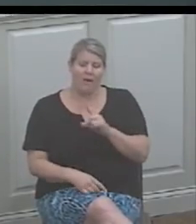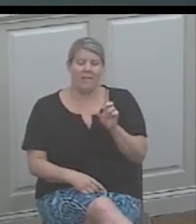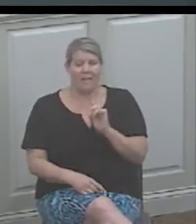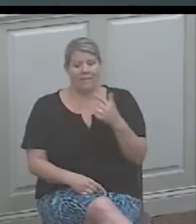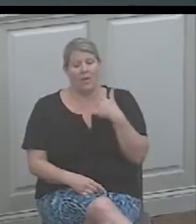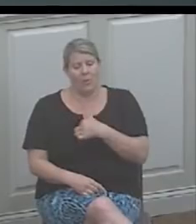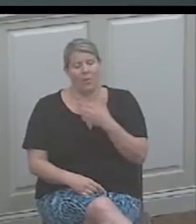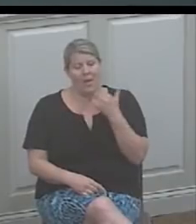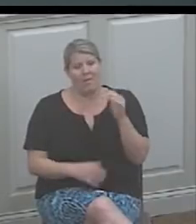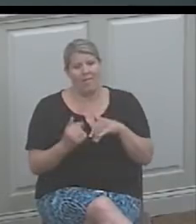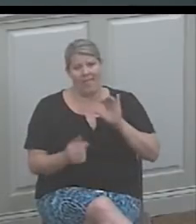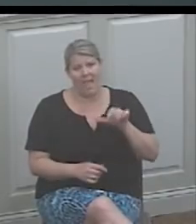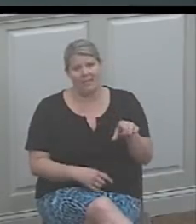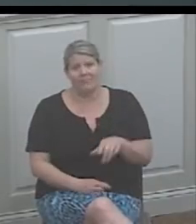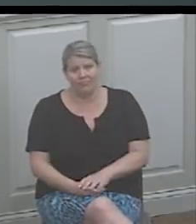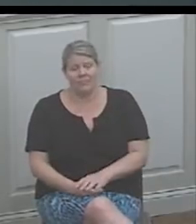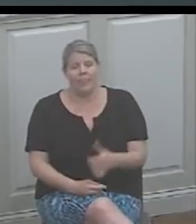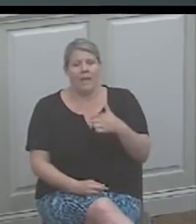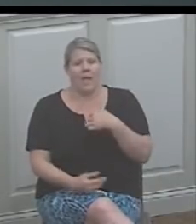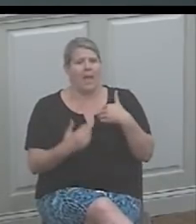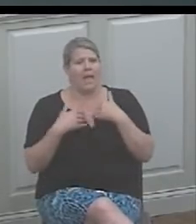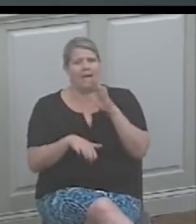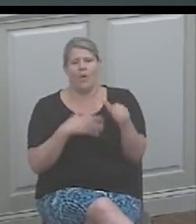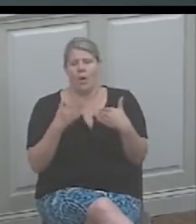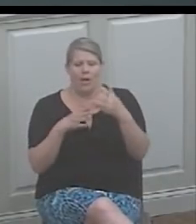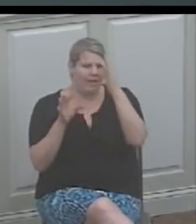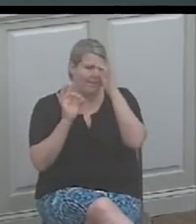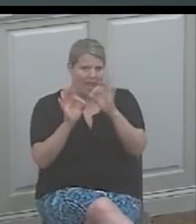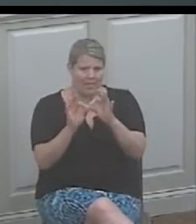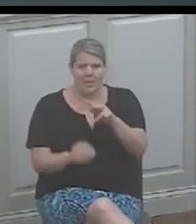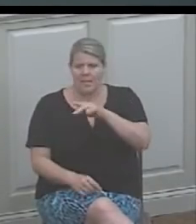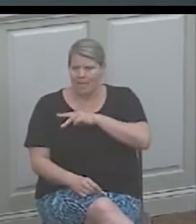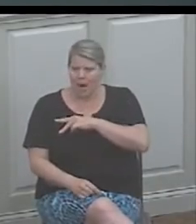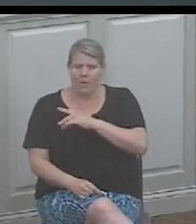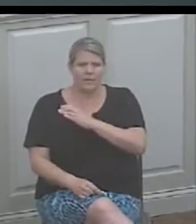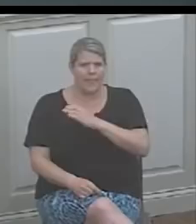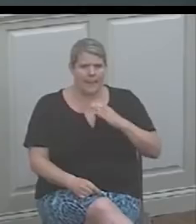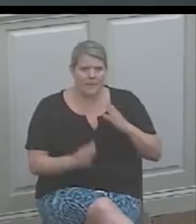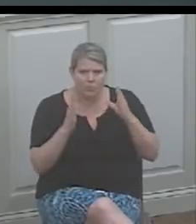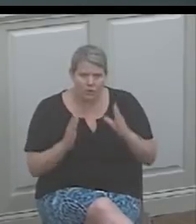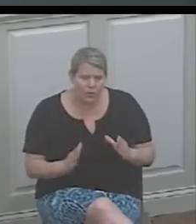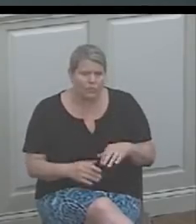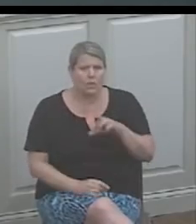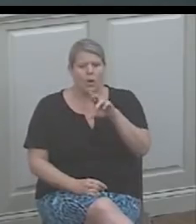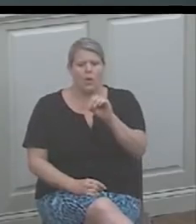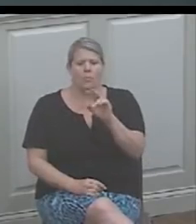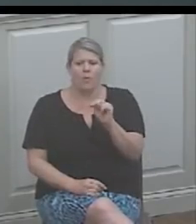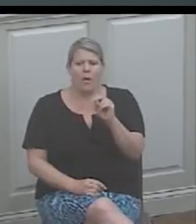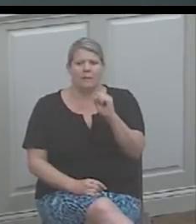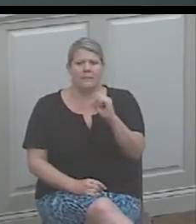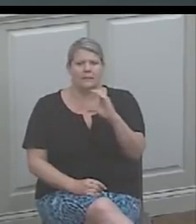that. I have all the faith that Mr. Mayor, the commissioners, Mr. Scott, that you guys will help